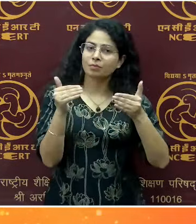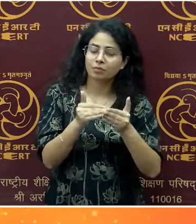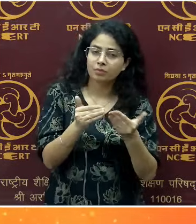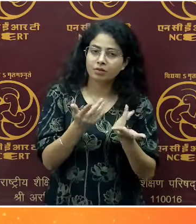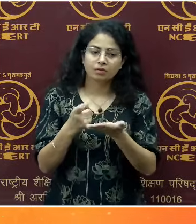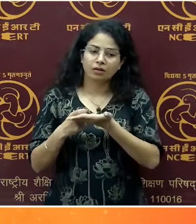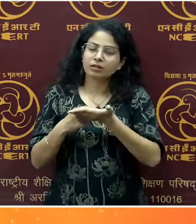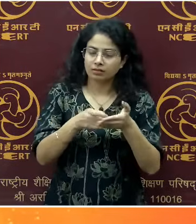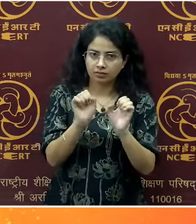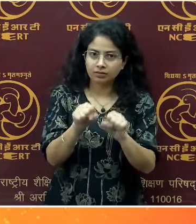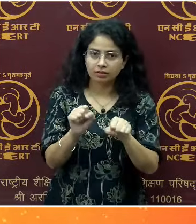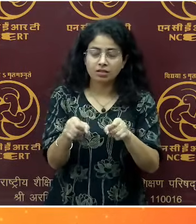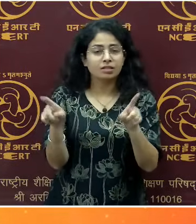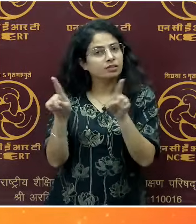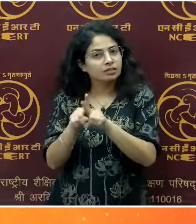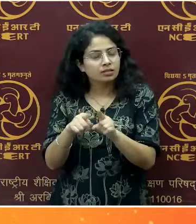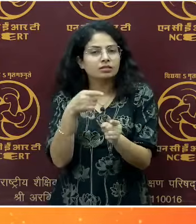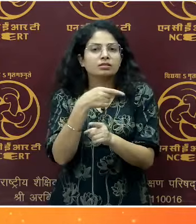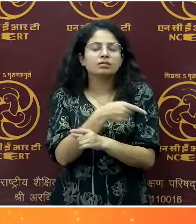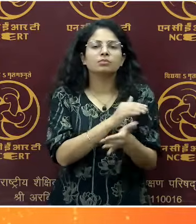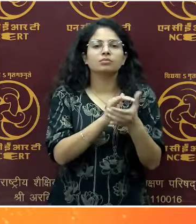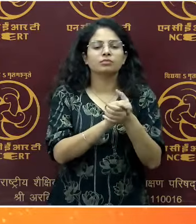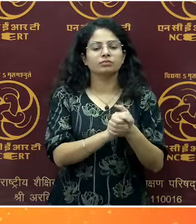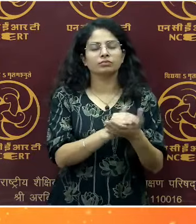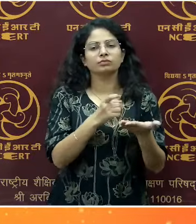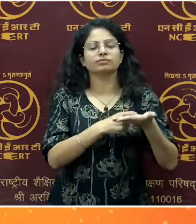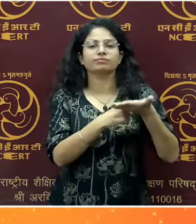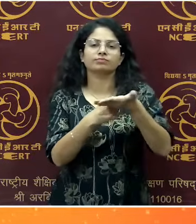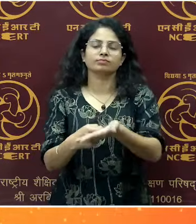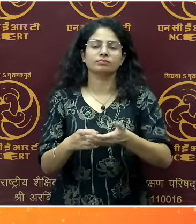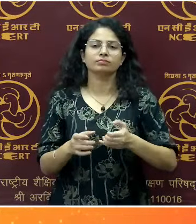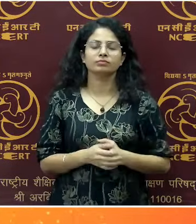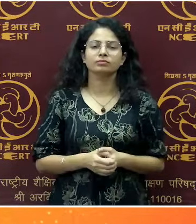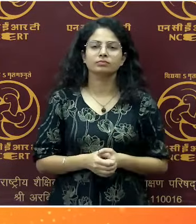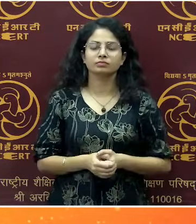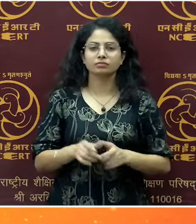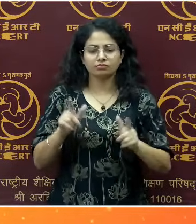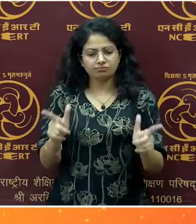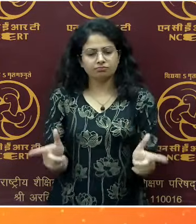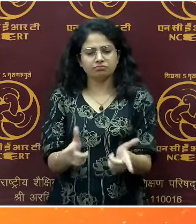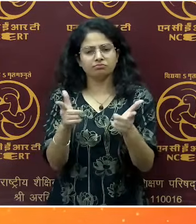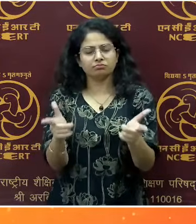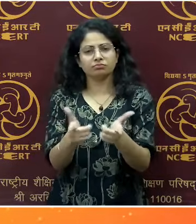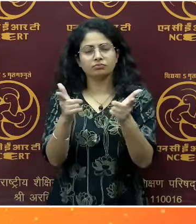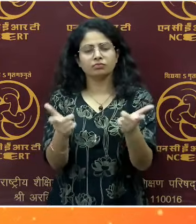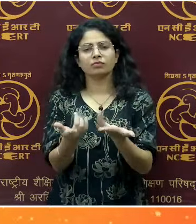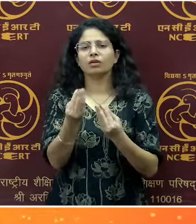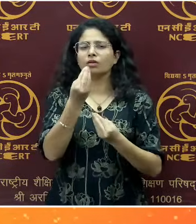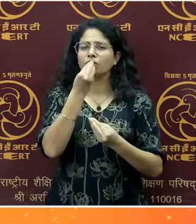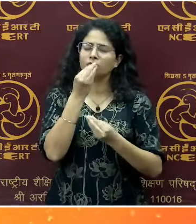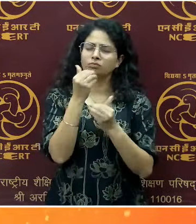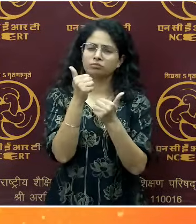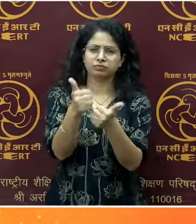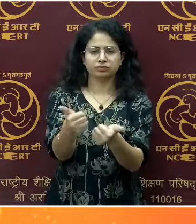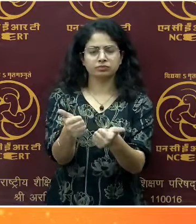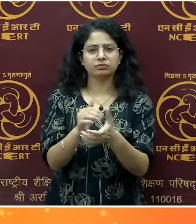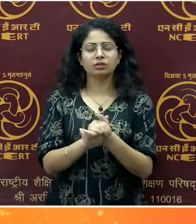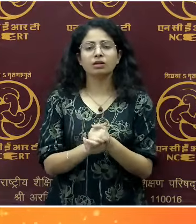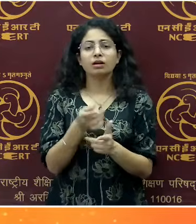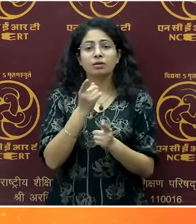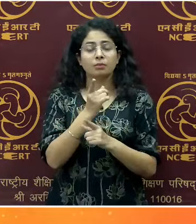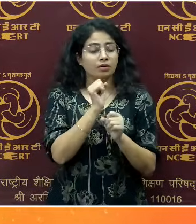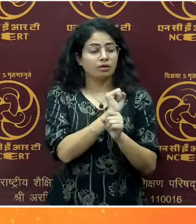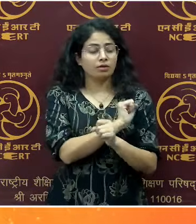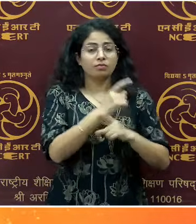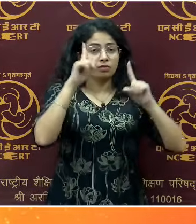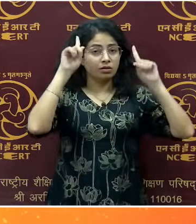also greeted all the fellow animals and birds. Though the forest offered plenty of food, the stag